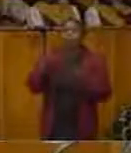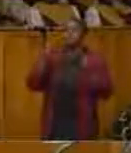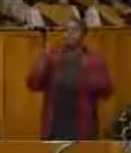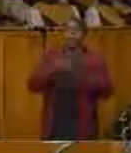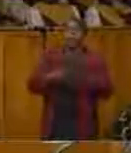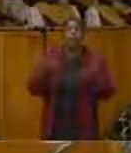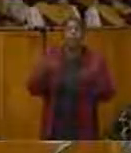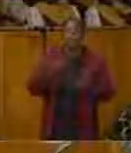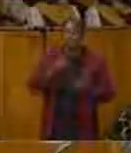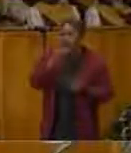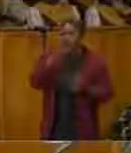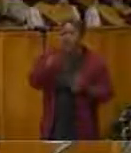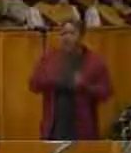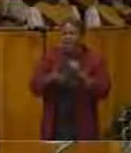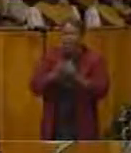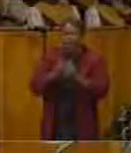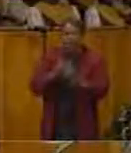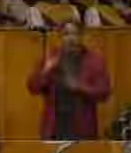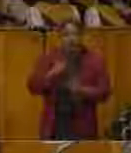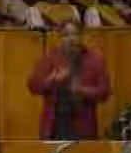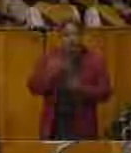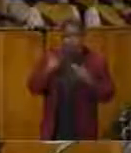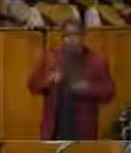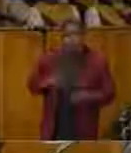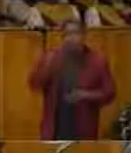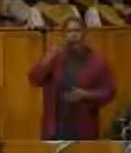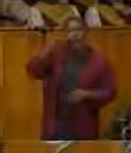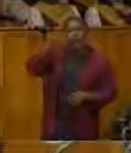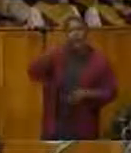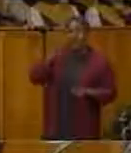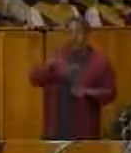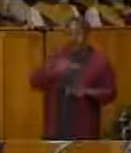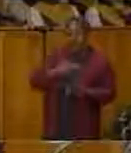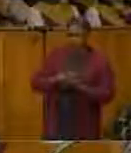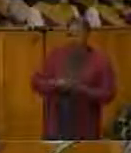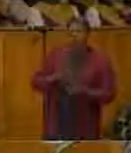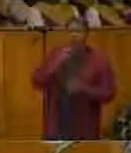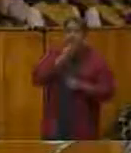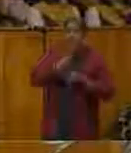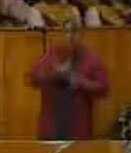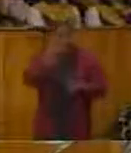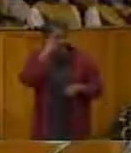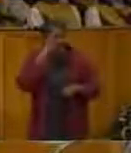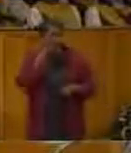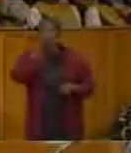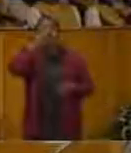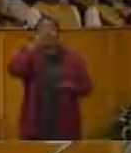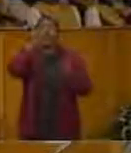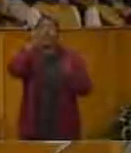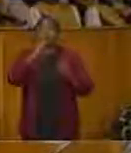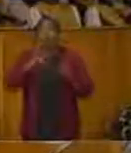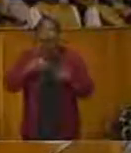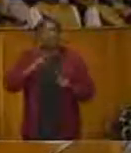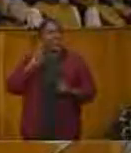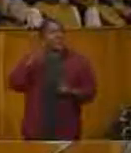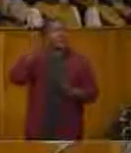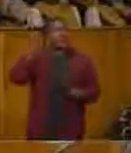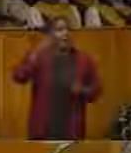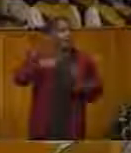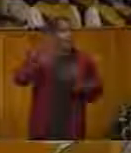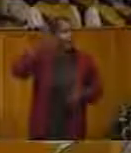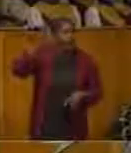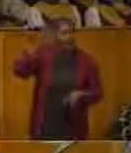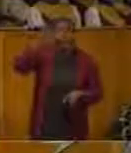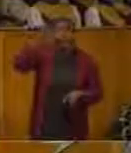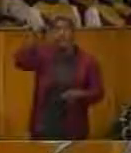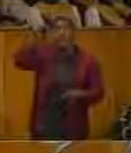and God doesn't need human help, why does God need money? It doesn't make sense to me that if God gave it to me, I got to give it back to God. If God gave it to